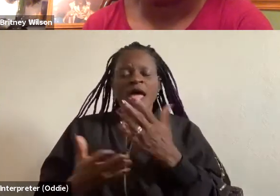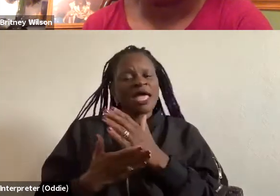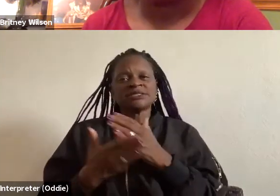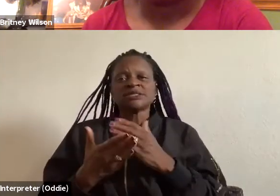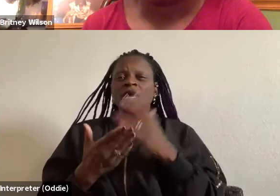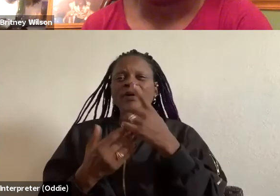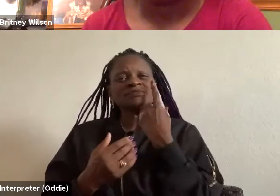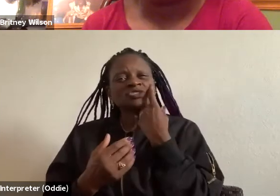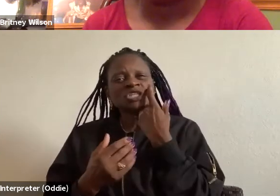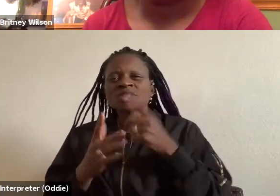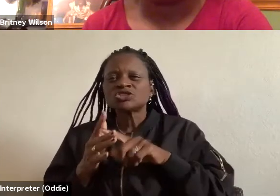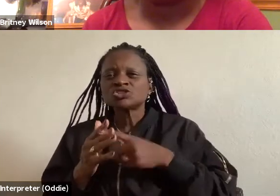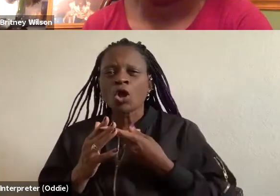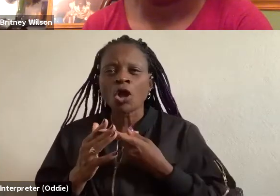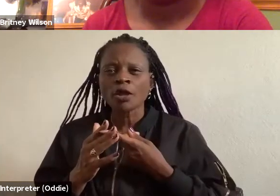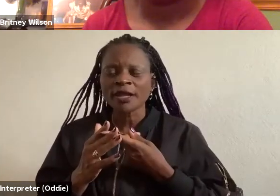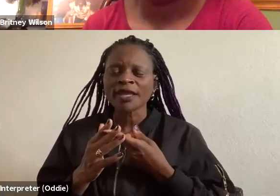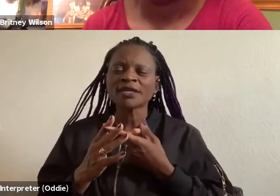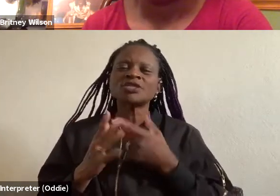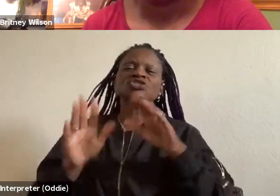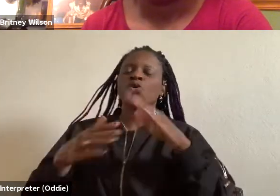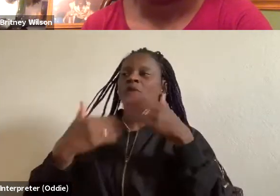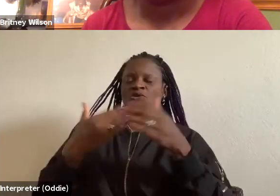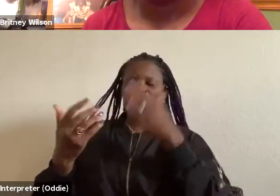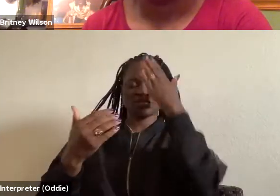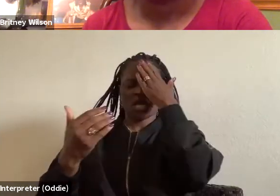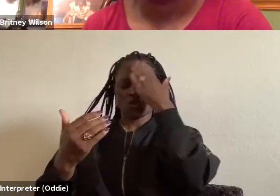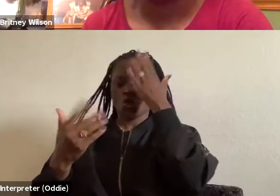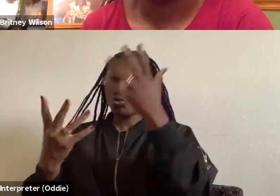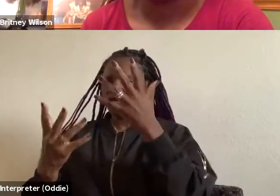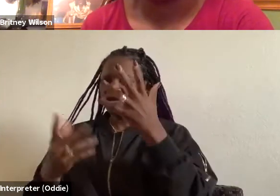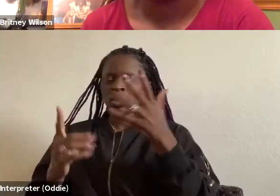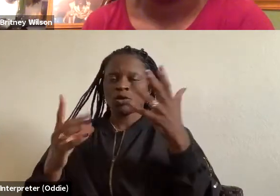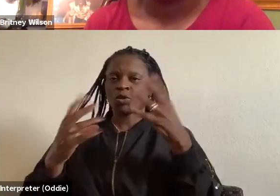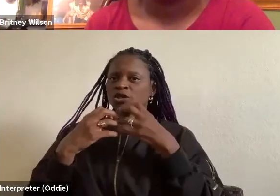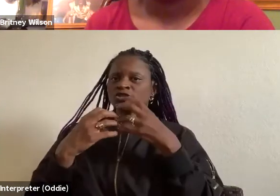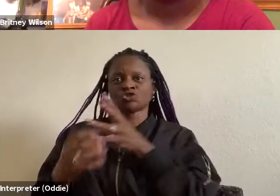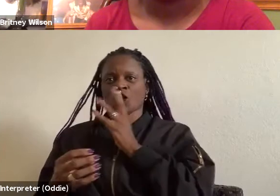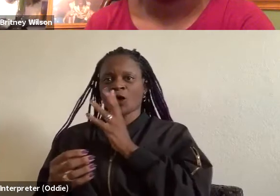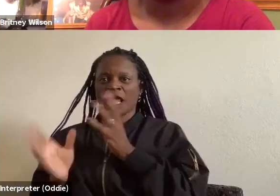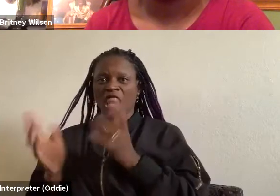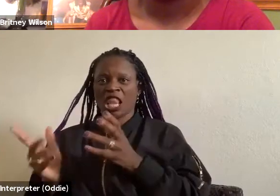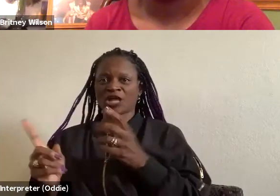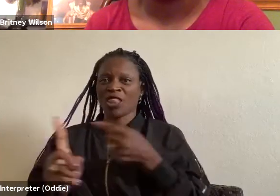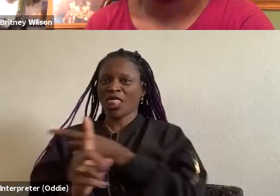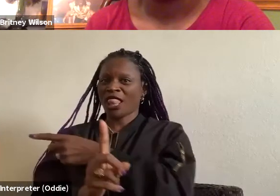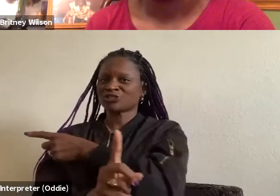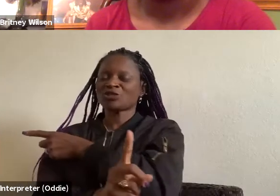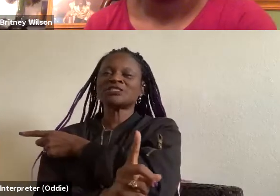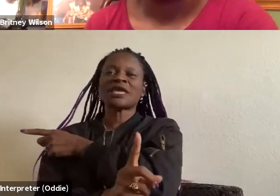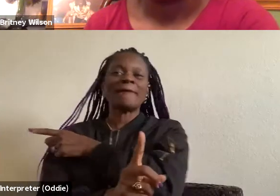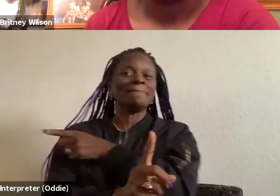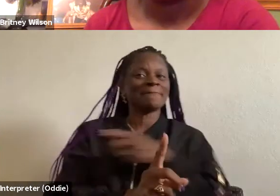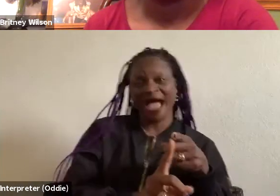we've been passionately talking about this, but I'm gonna go get us back on track with these questions a little bit. Starting with Keah, you